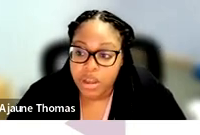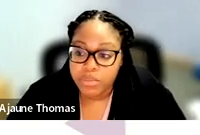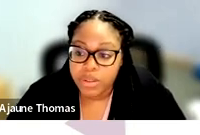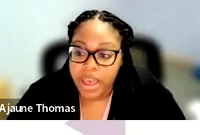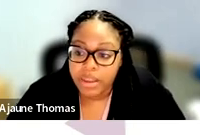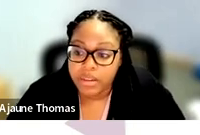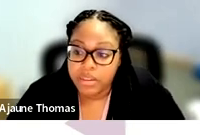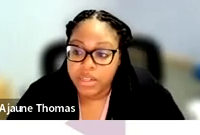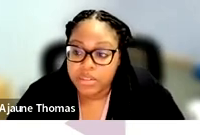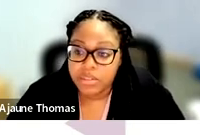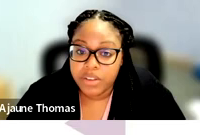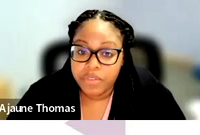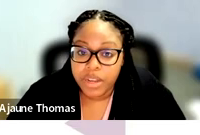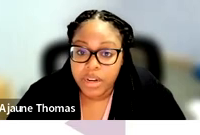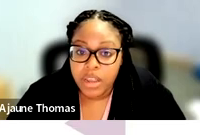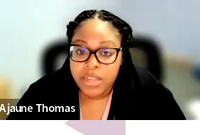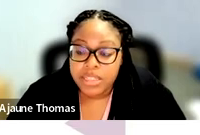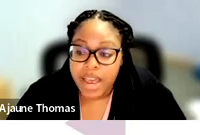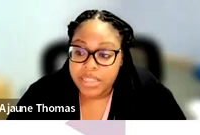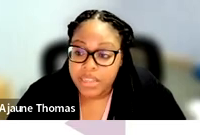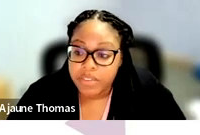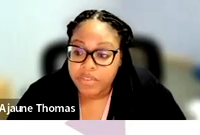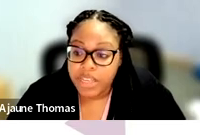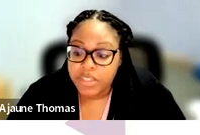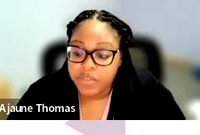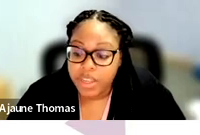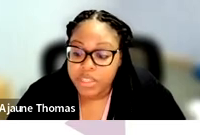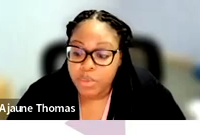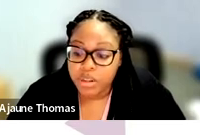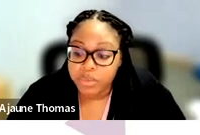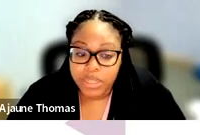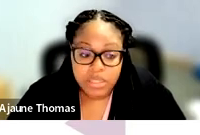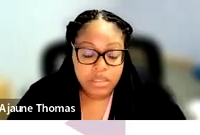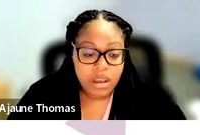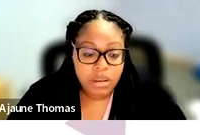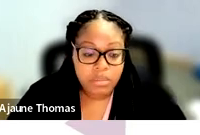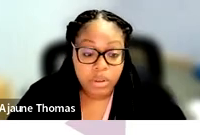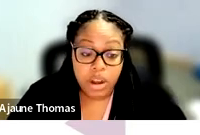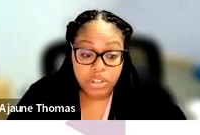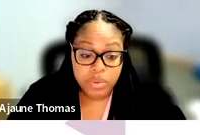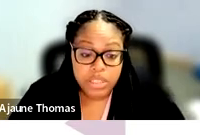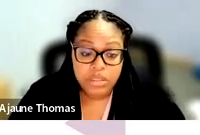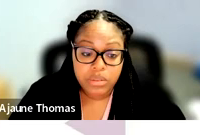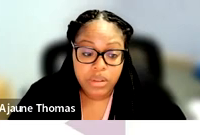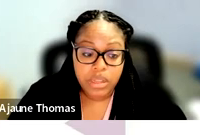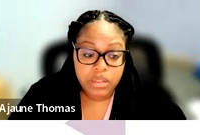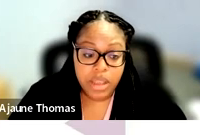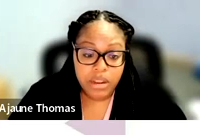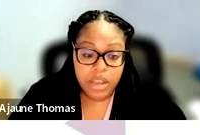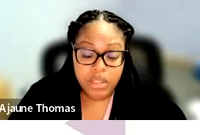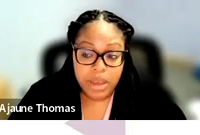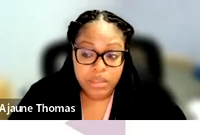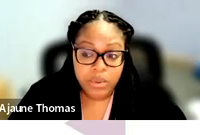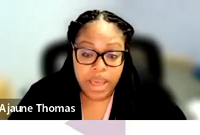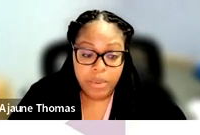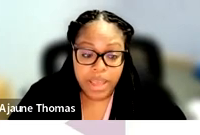borders, so that there's different sizes of the face to fit smaller wrists or larger wrists, and kind